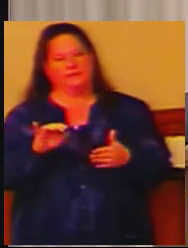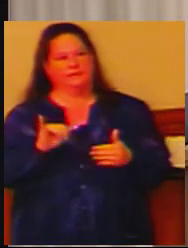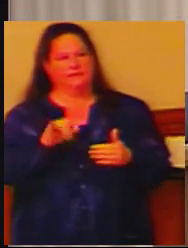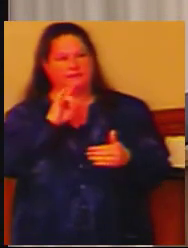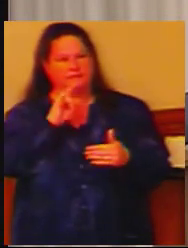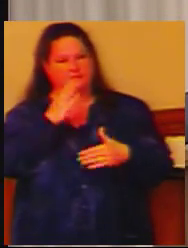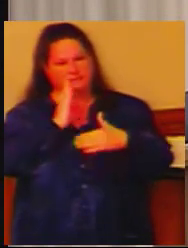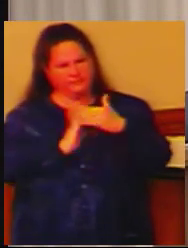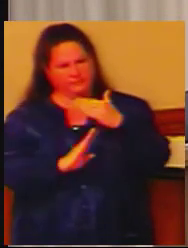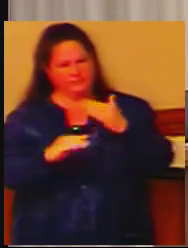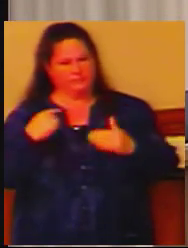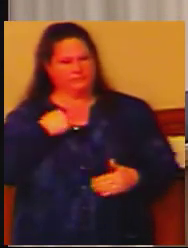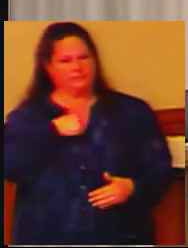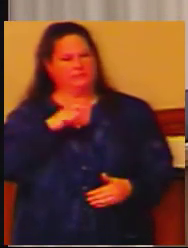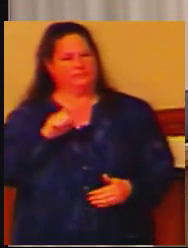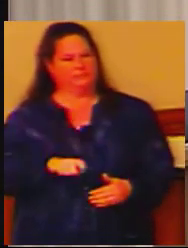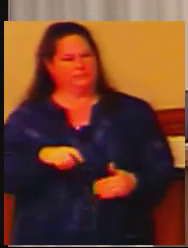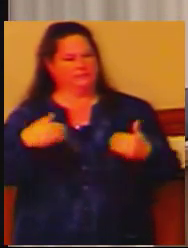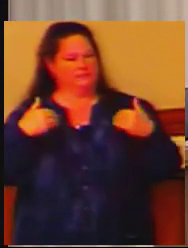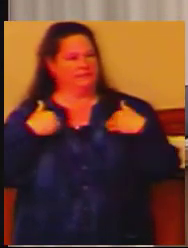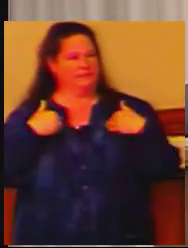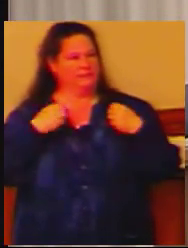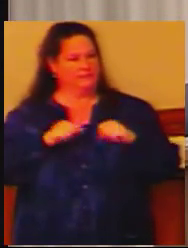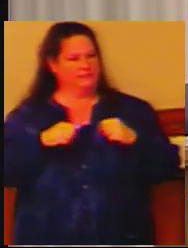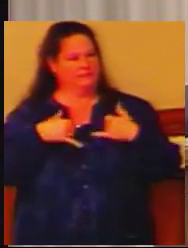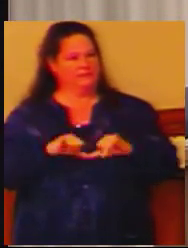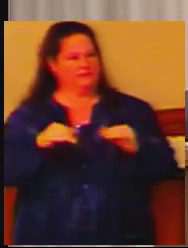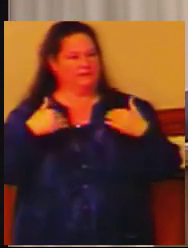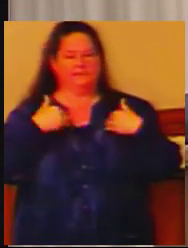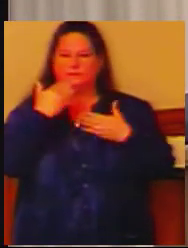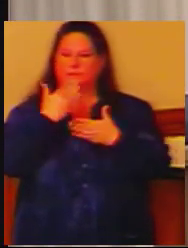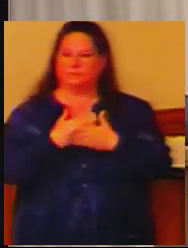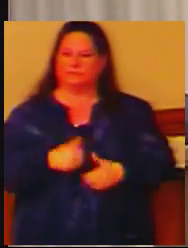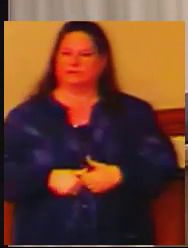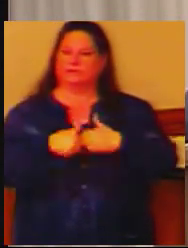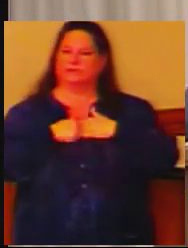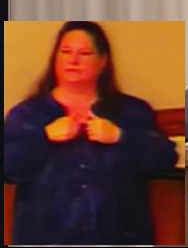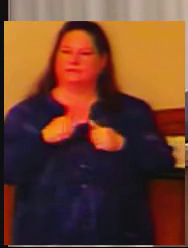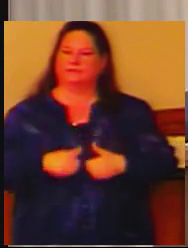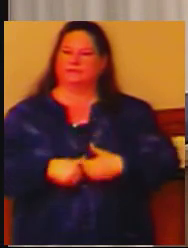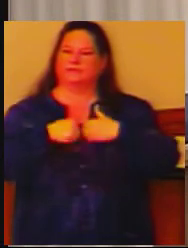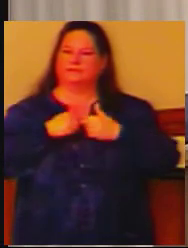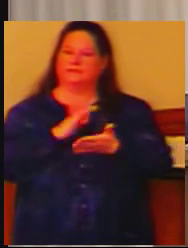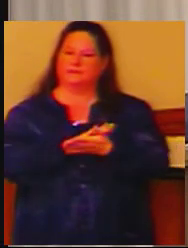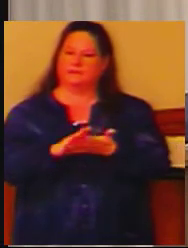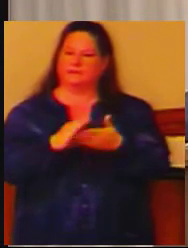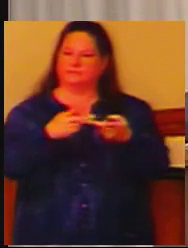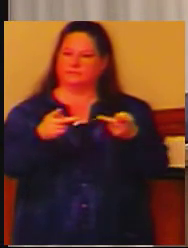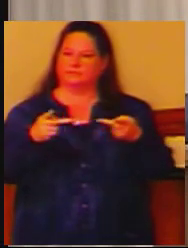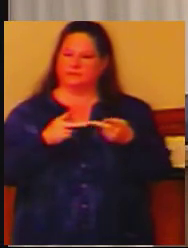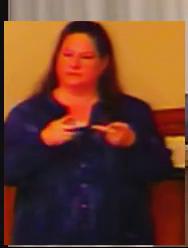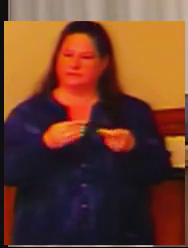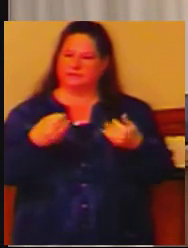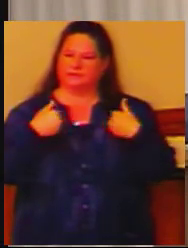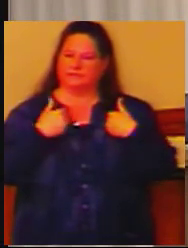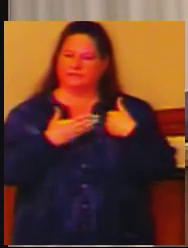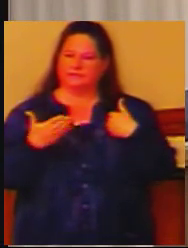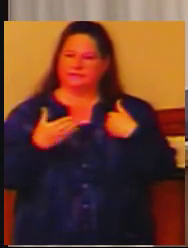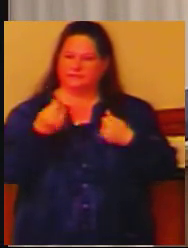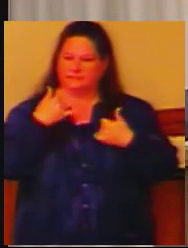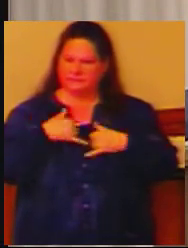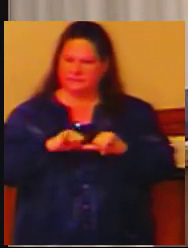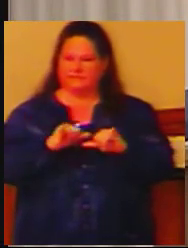the humility that we must have. We can still have a good life. We can still live in a nice place and have these things and still be